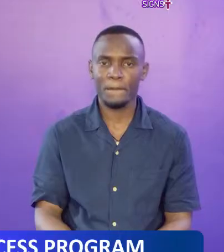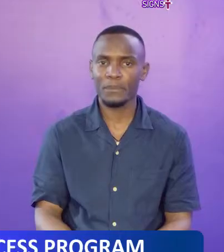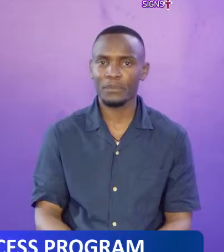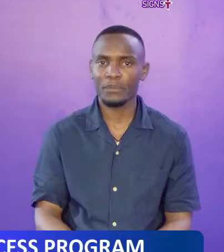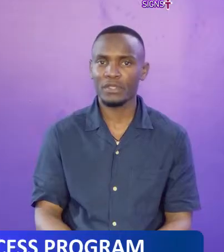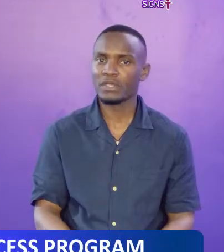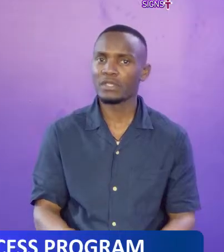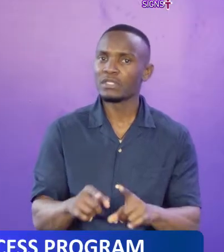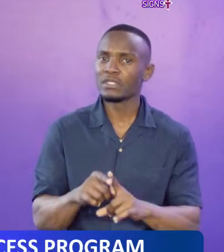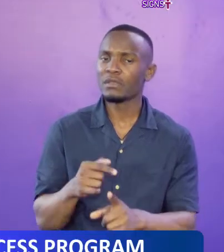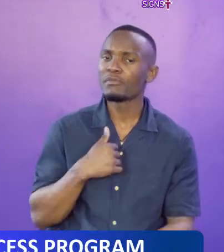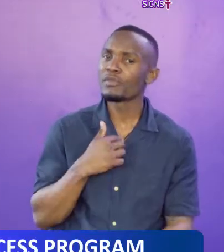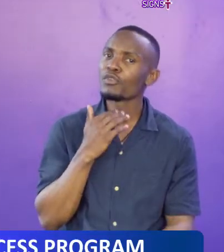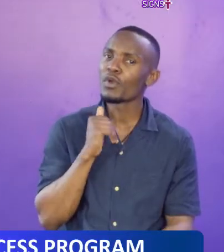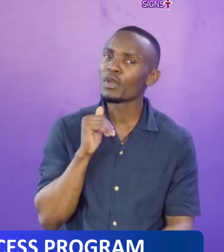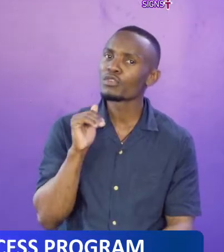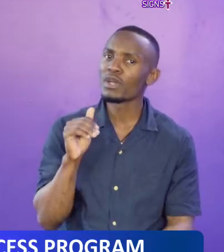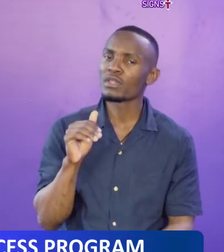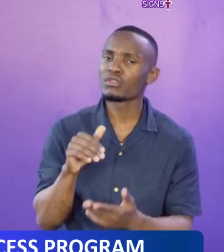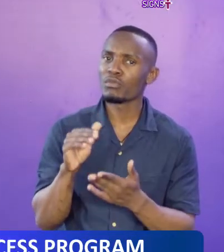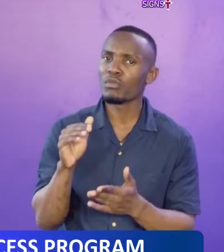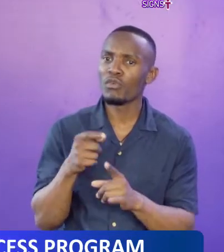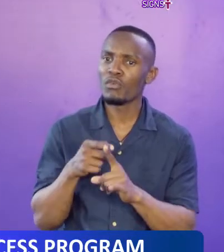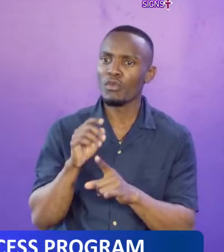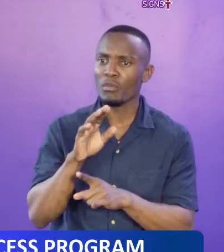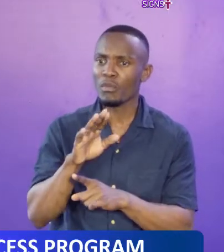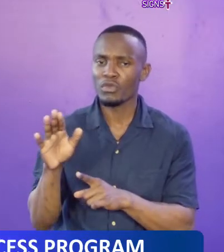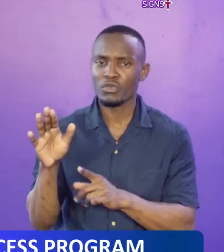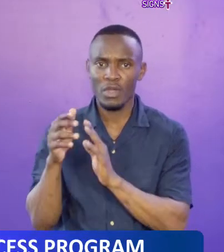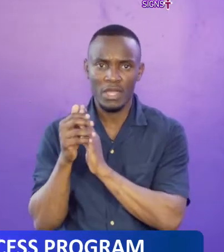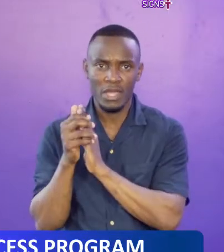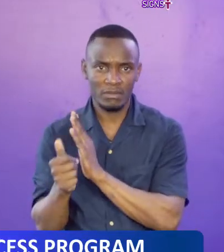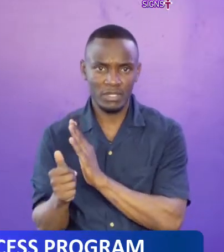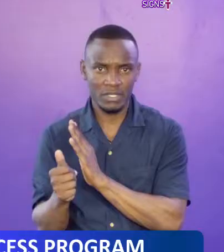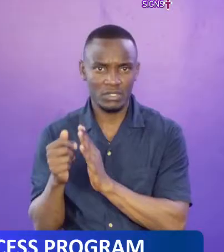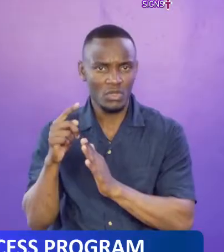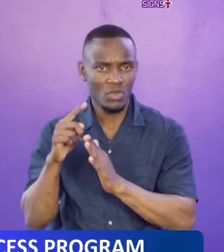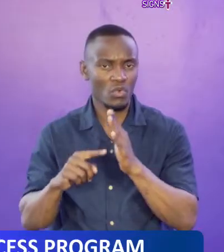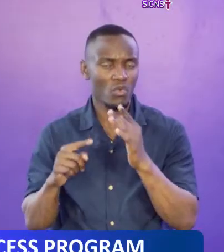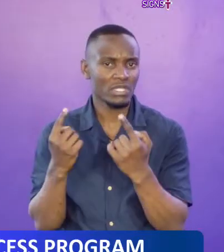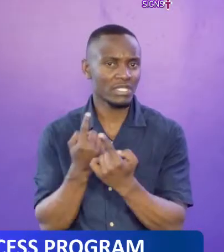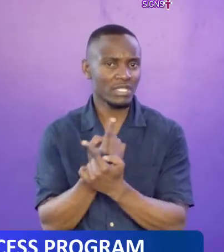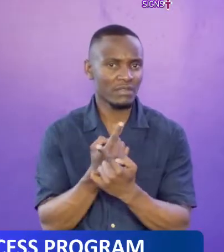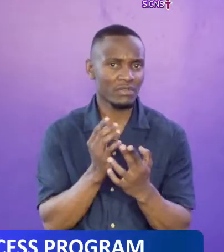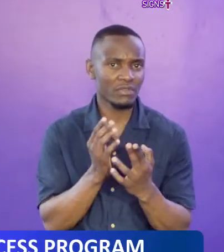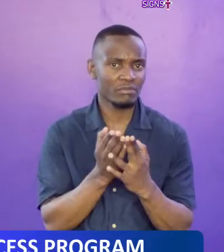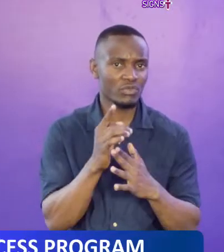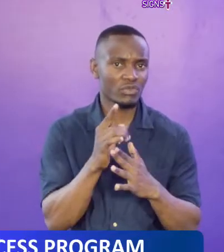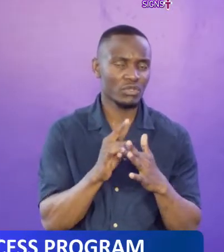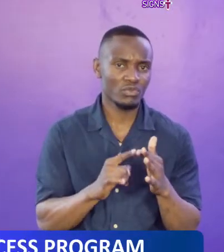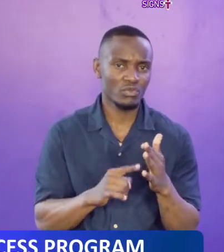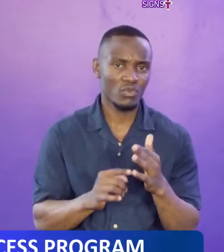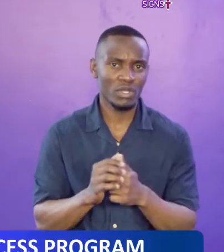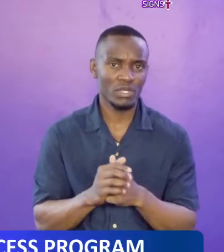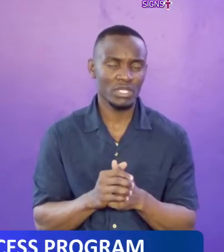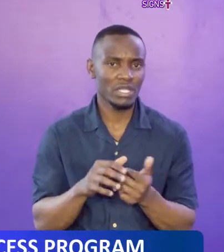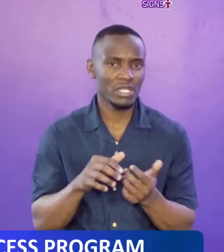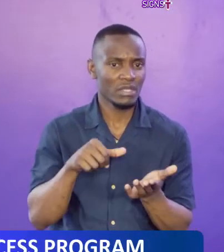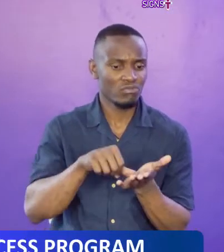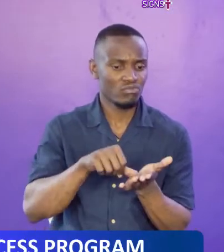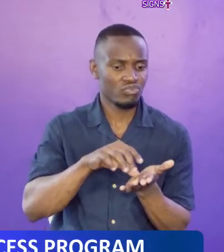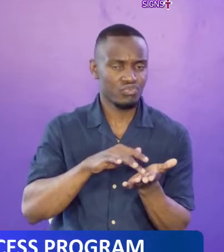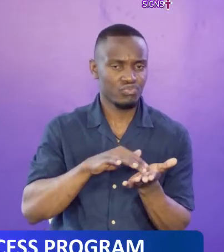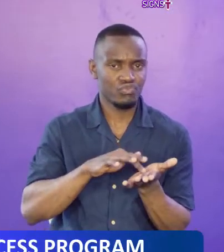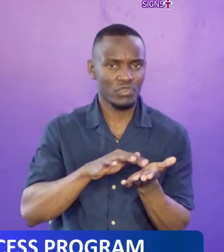even further. From your experience or your expertise, what is the difference between the thumb, the fingerprint, and